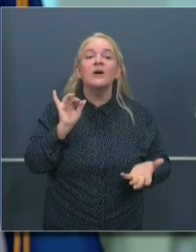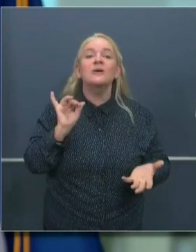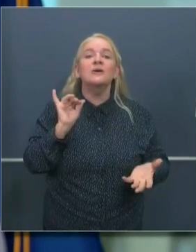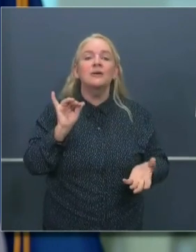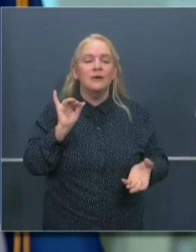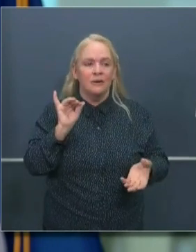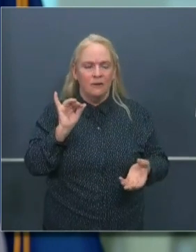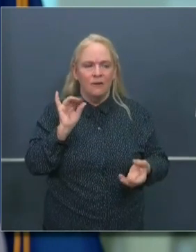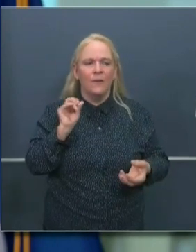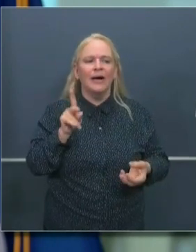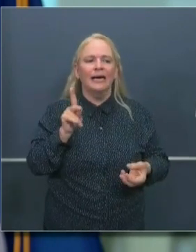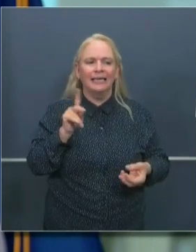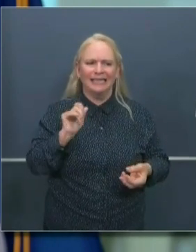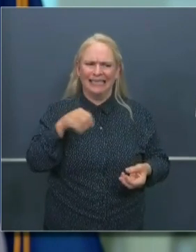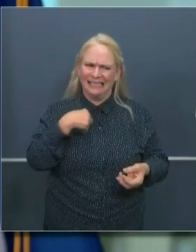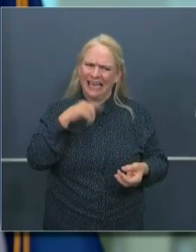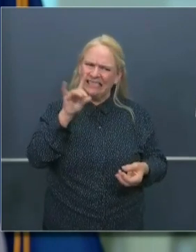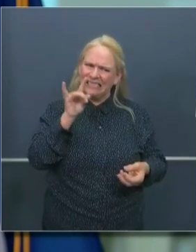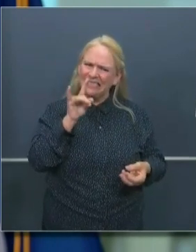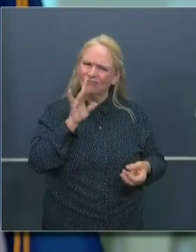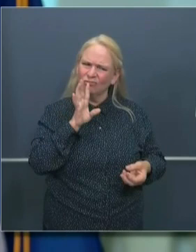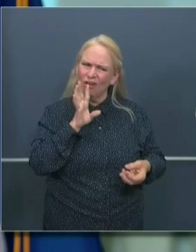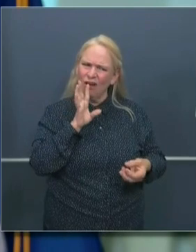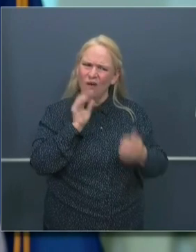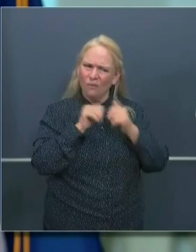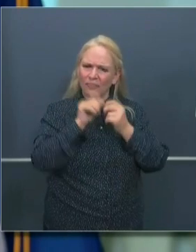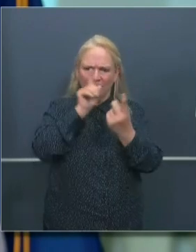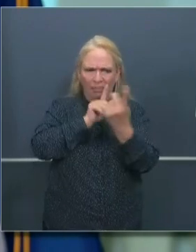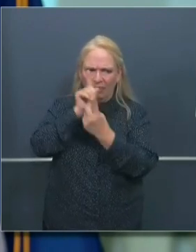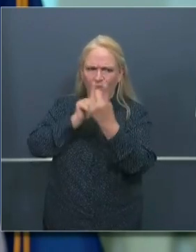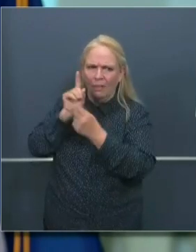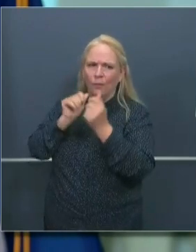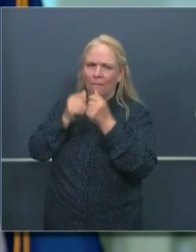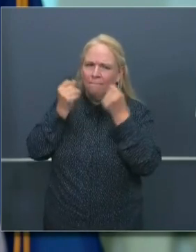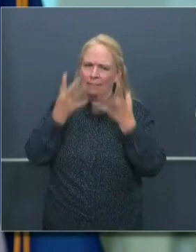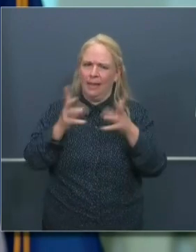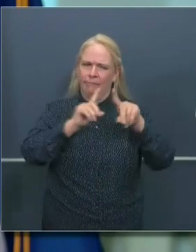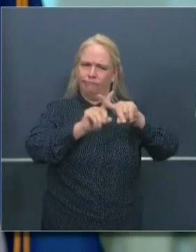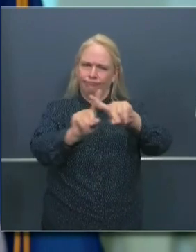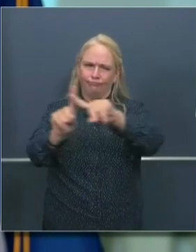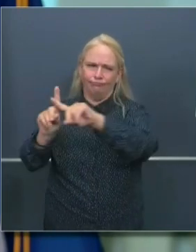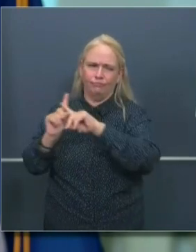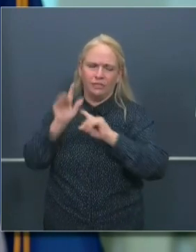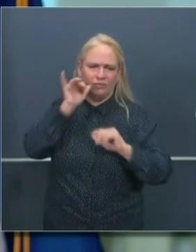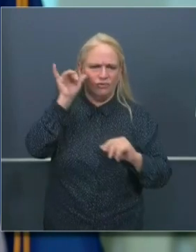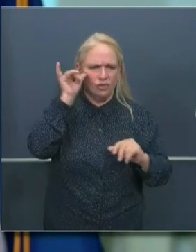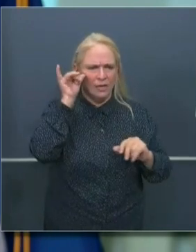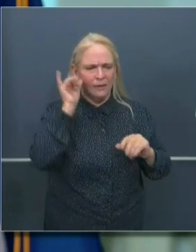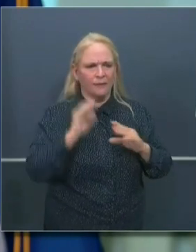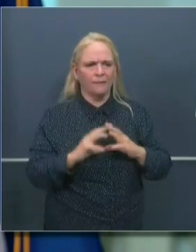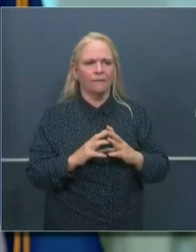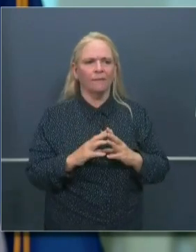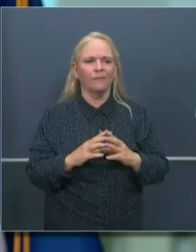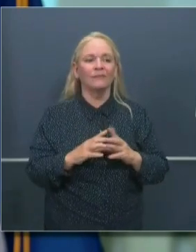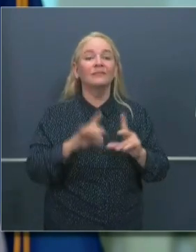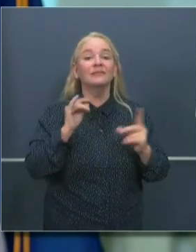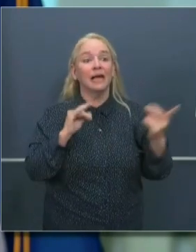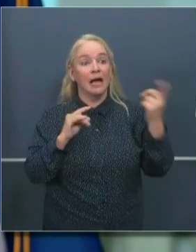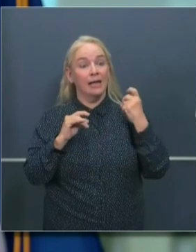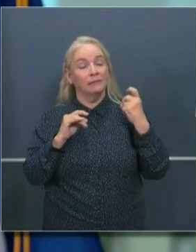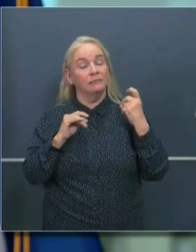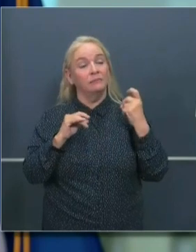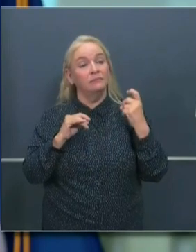I had an opportunity to talk to many of you one-on-one in interviews yesterday. That question was posed on multiple